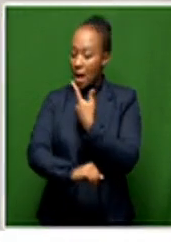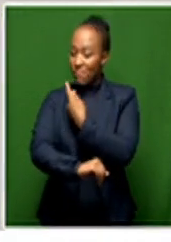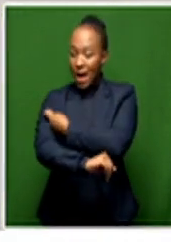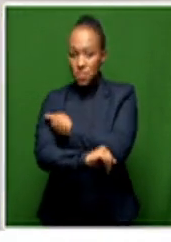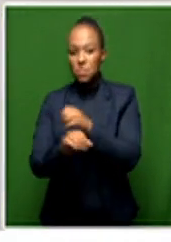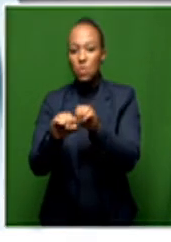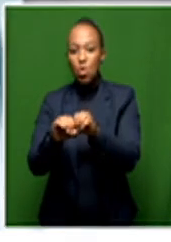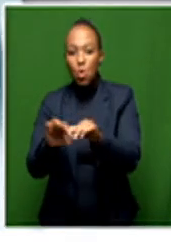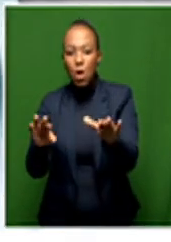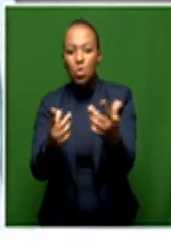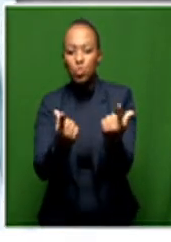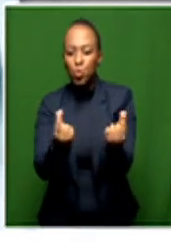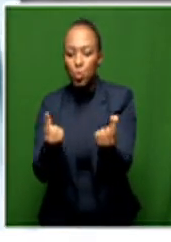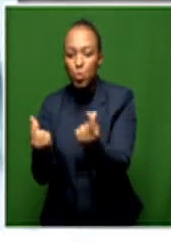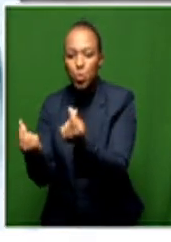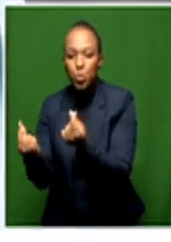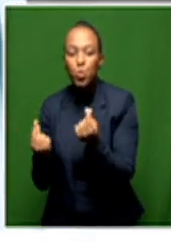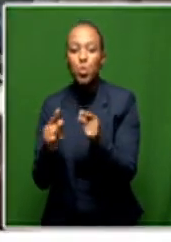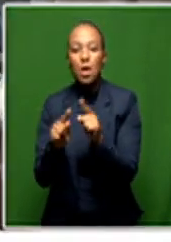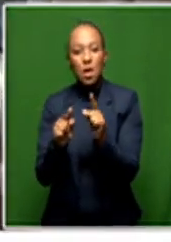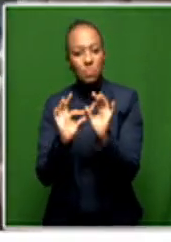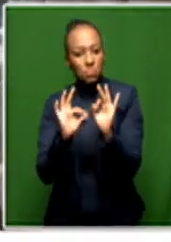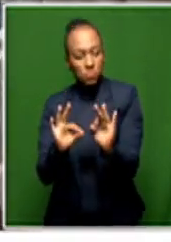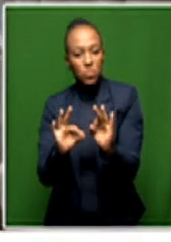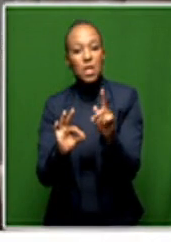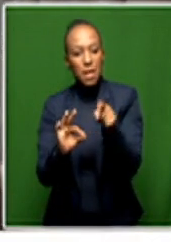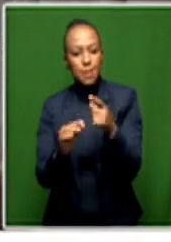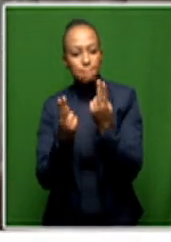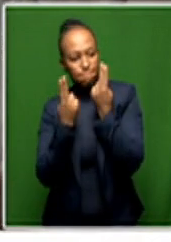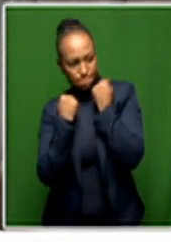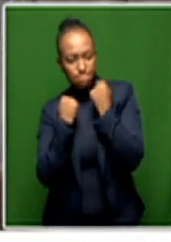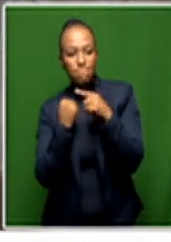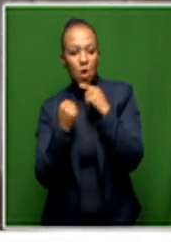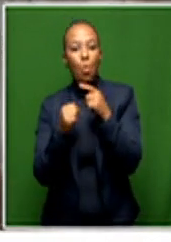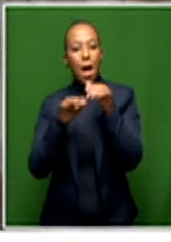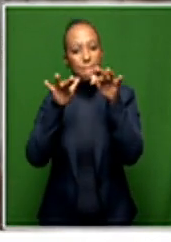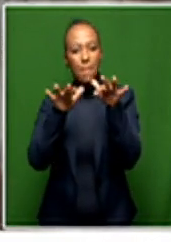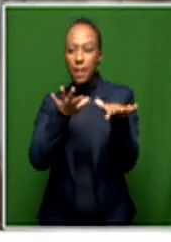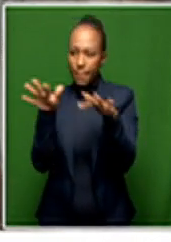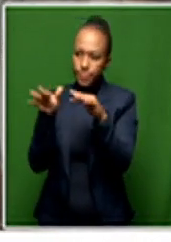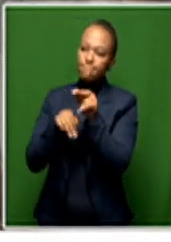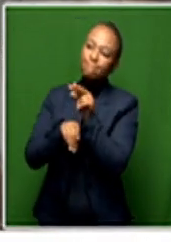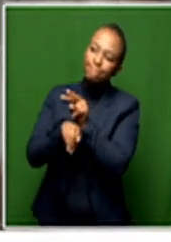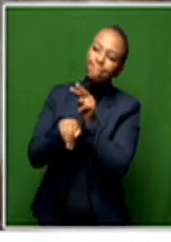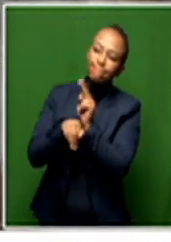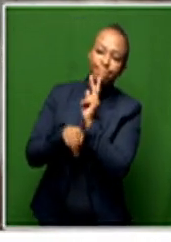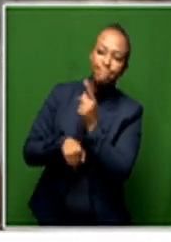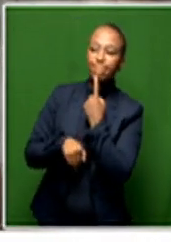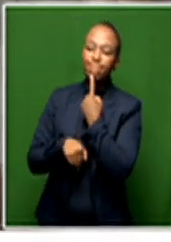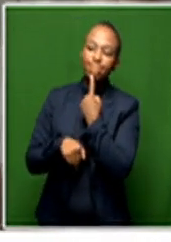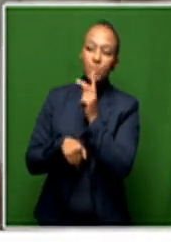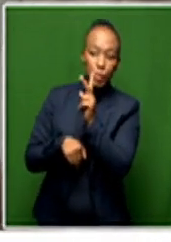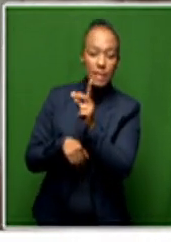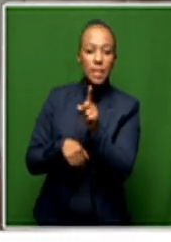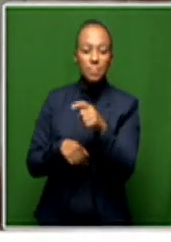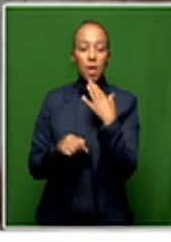rollout process which is beyond reproach, they're going to have to subject themselves to public scrutiny. And of course, I think they would want